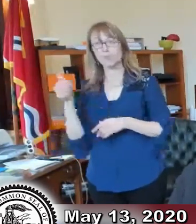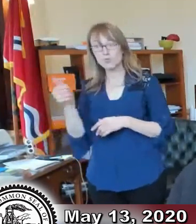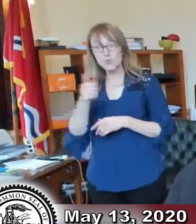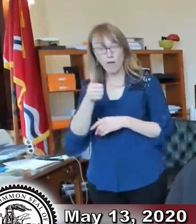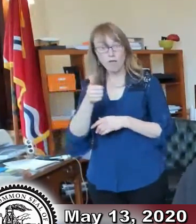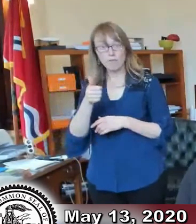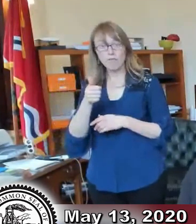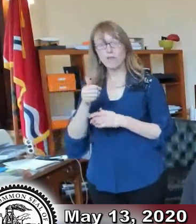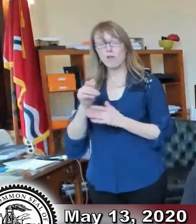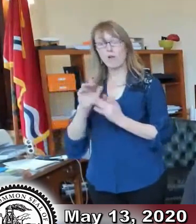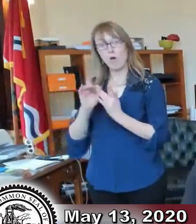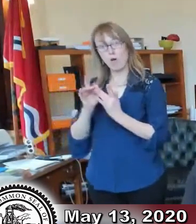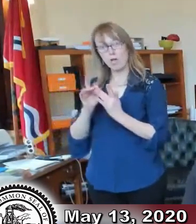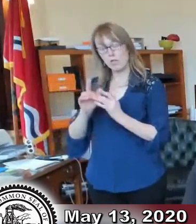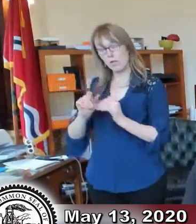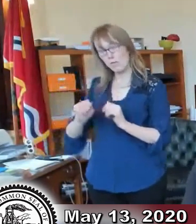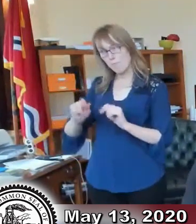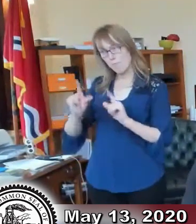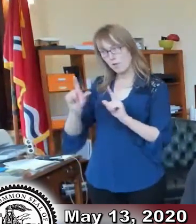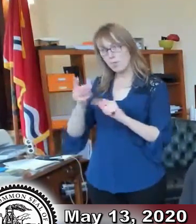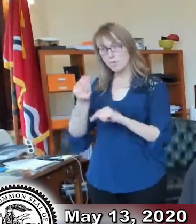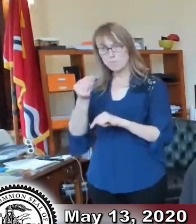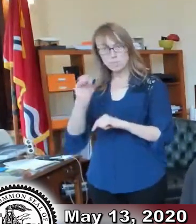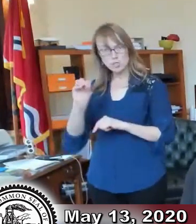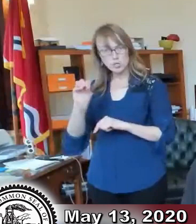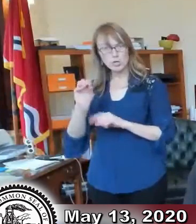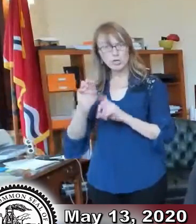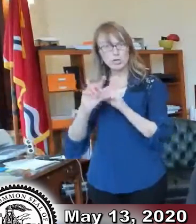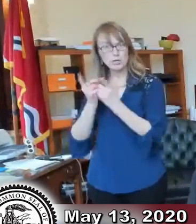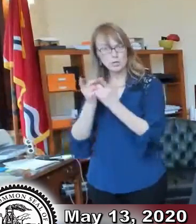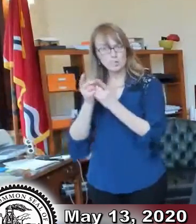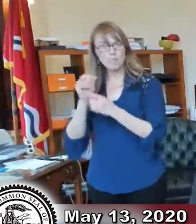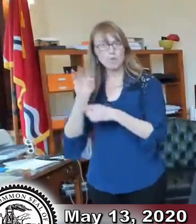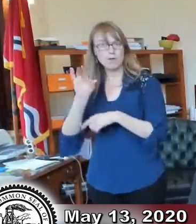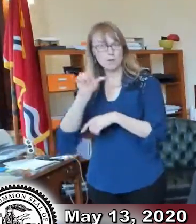Labor website. And you know, right now